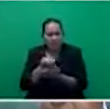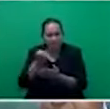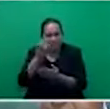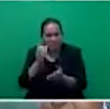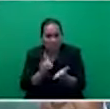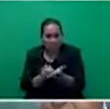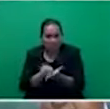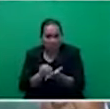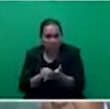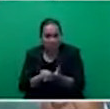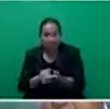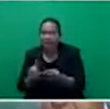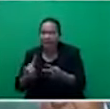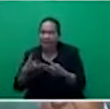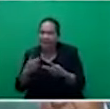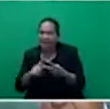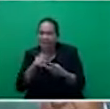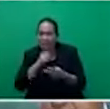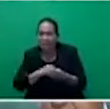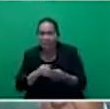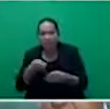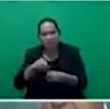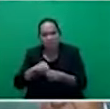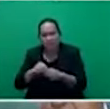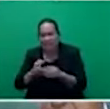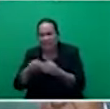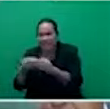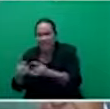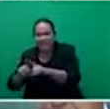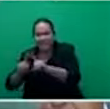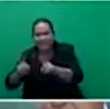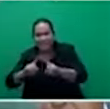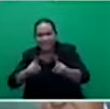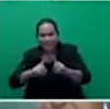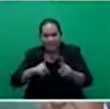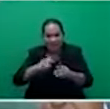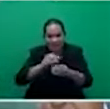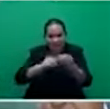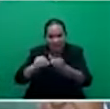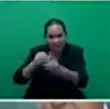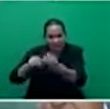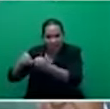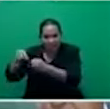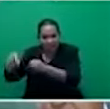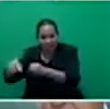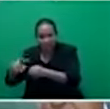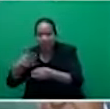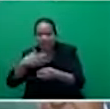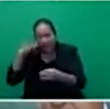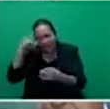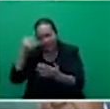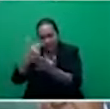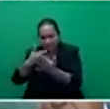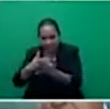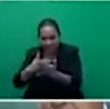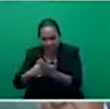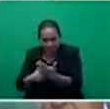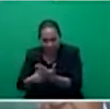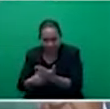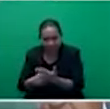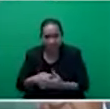Mala, Manager General Administration Sector. Sundia Ben, Manager Fiscal Policy. Tui Sikivo, Manager